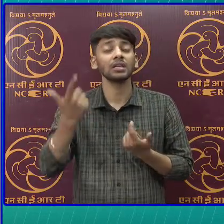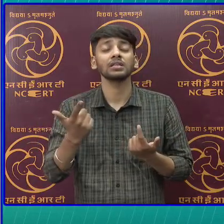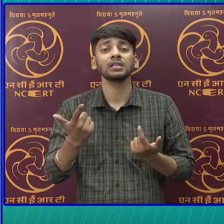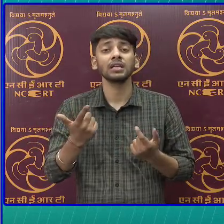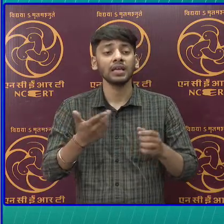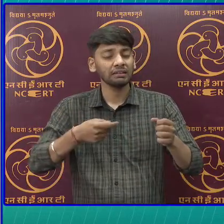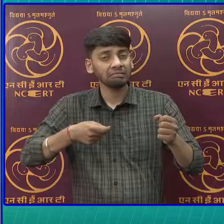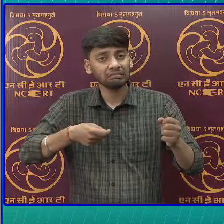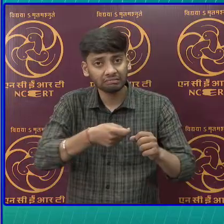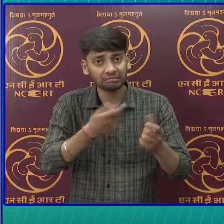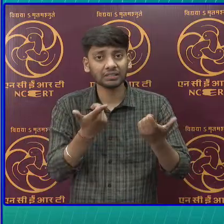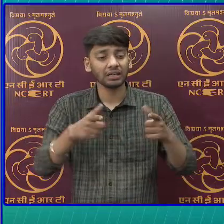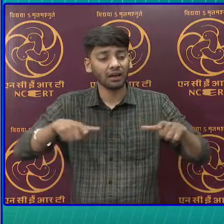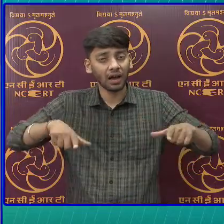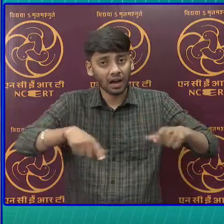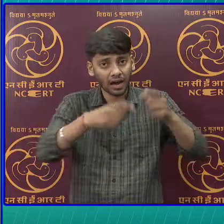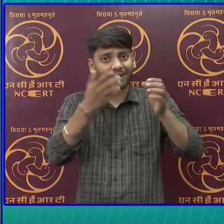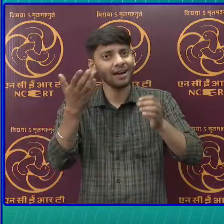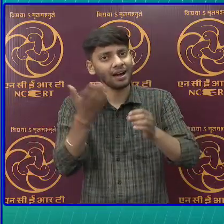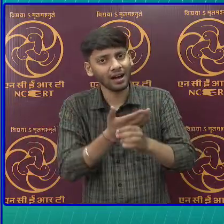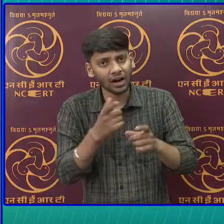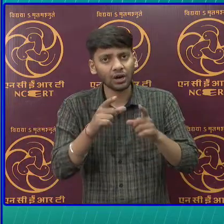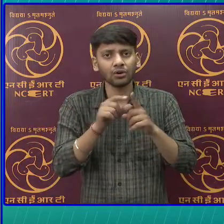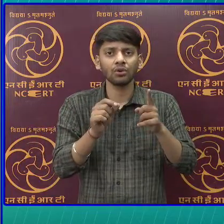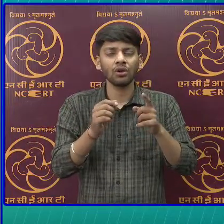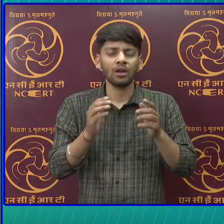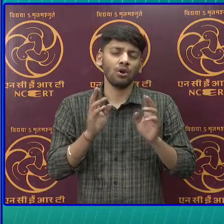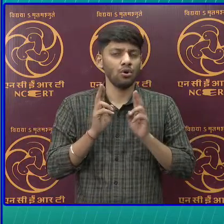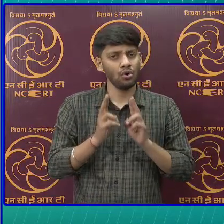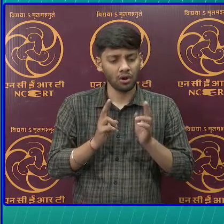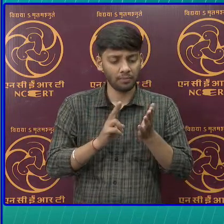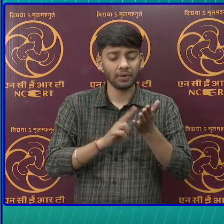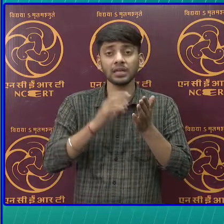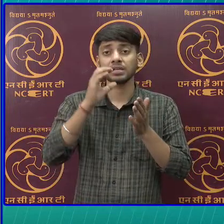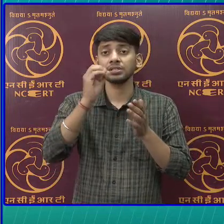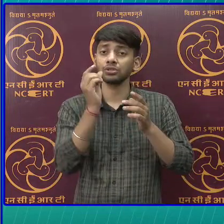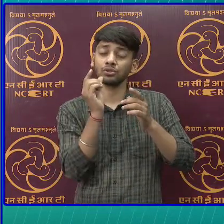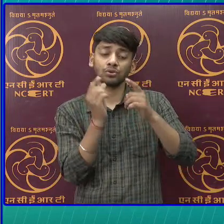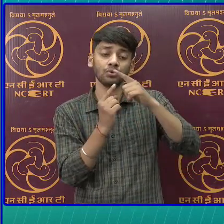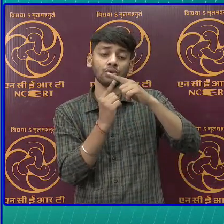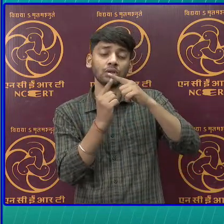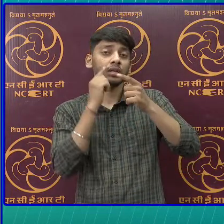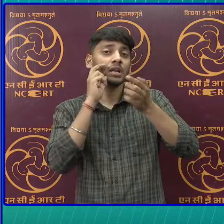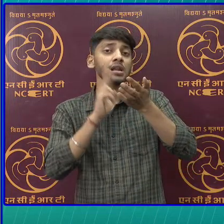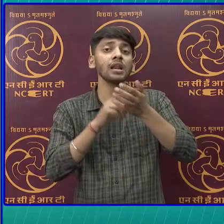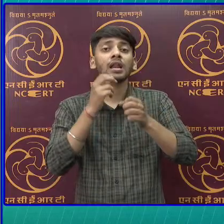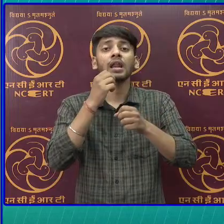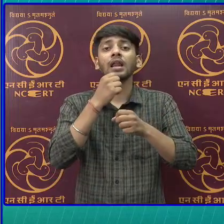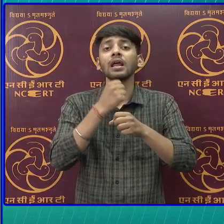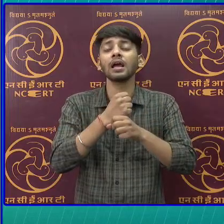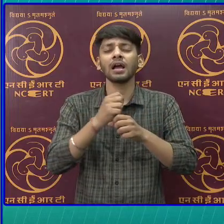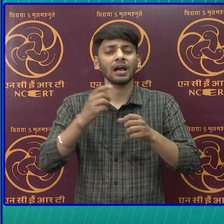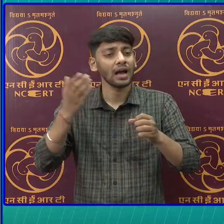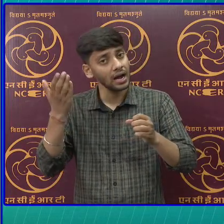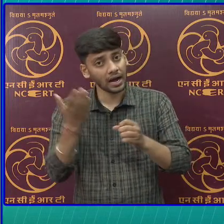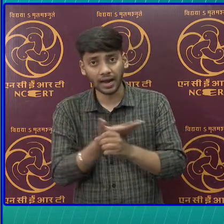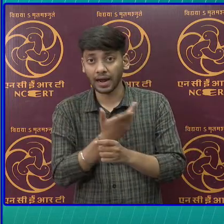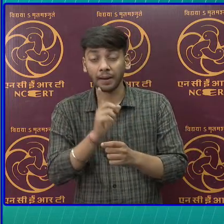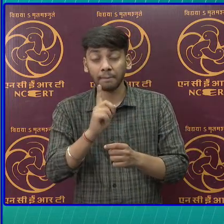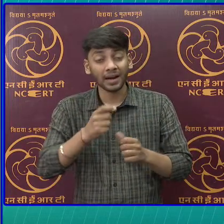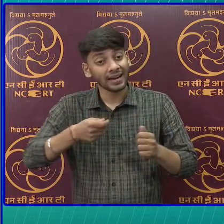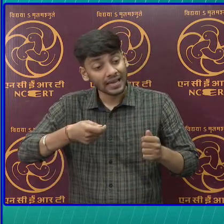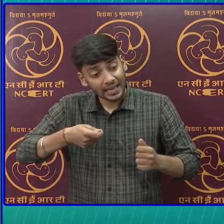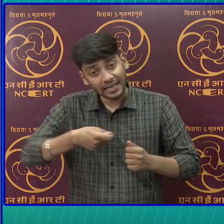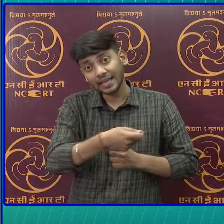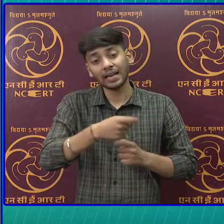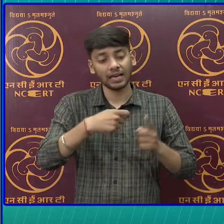and as we talked about it We earlier. normally talk about cutting the tree. Yes. Yes. So why do generally we kill